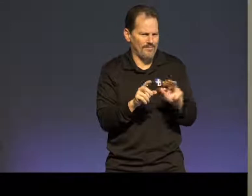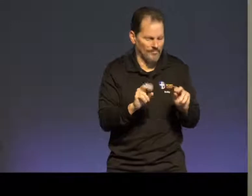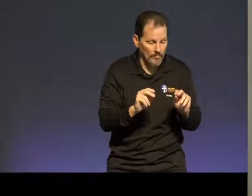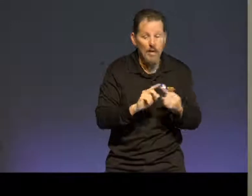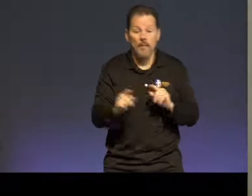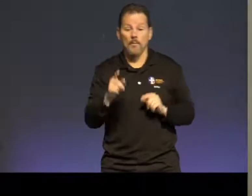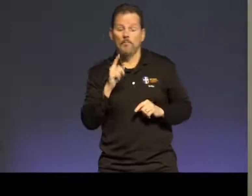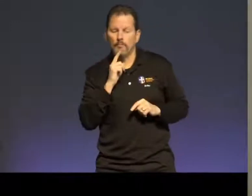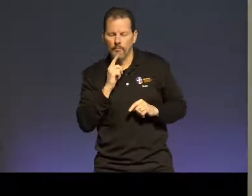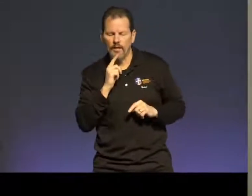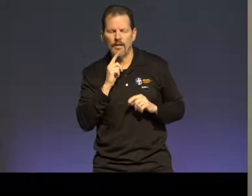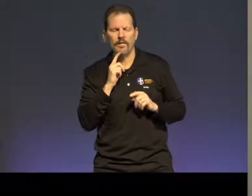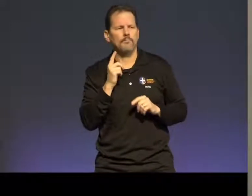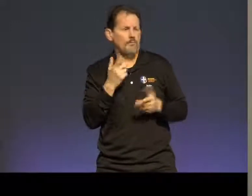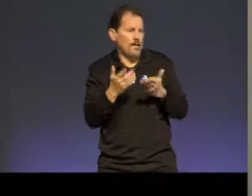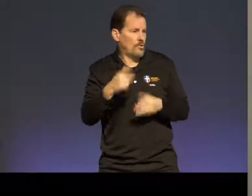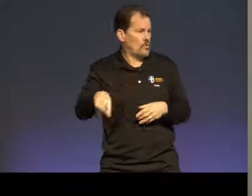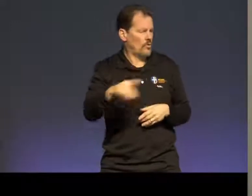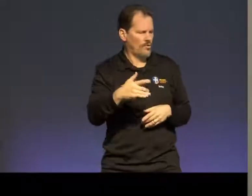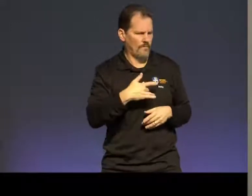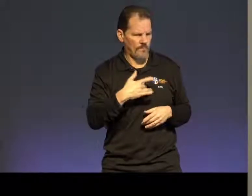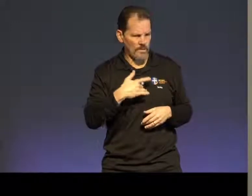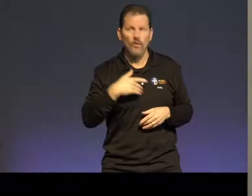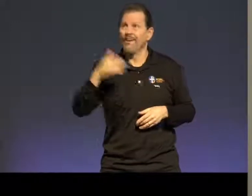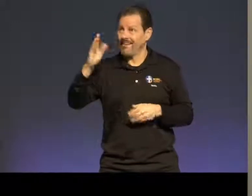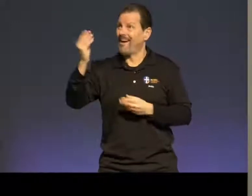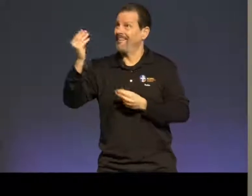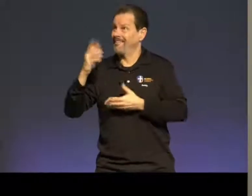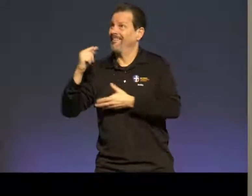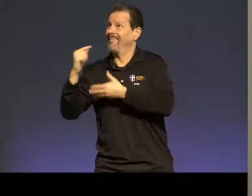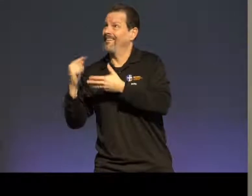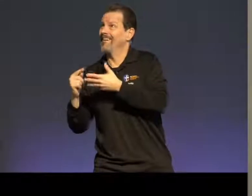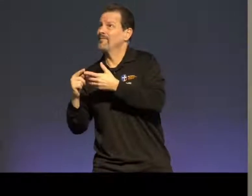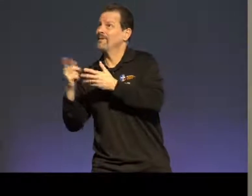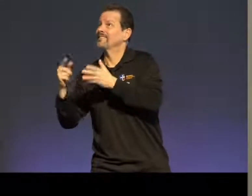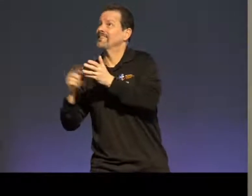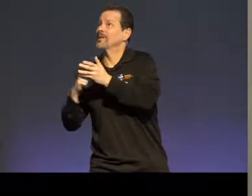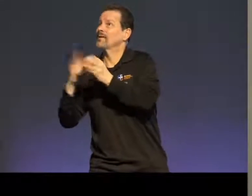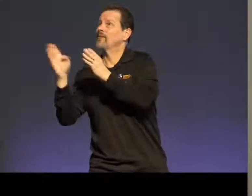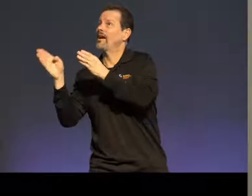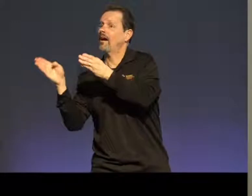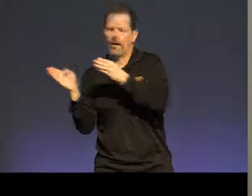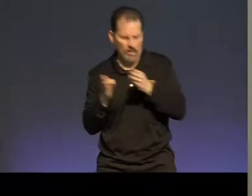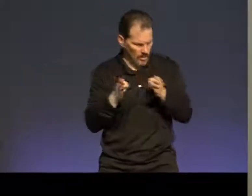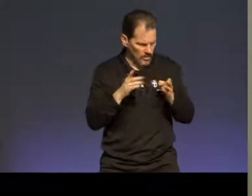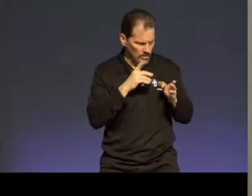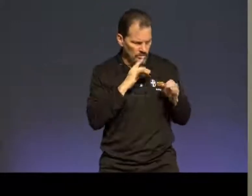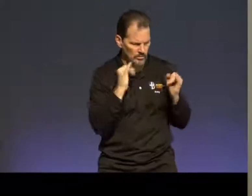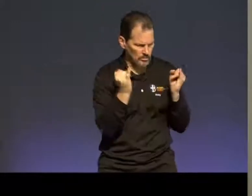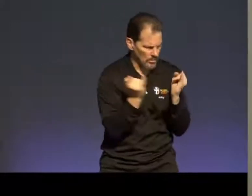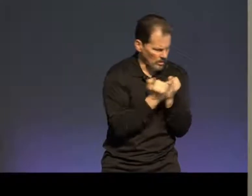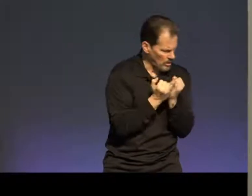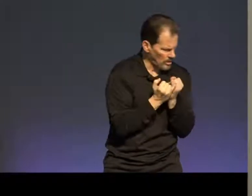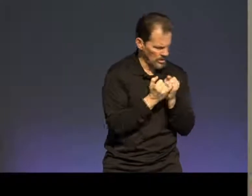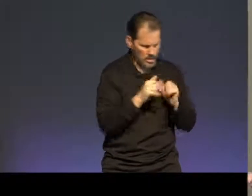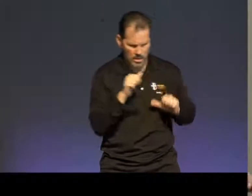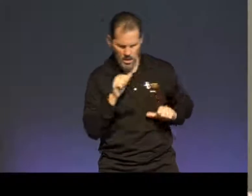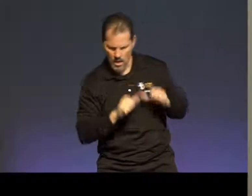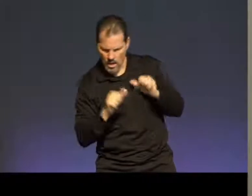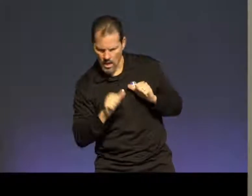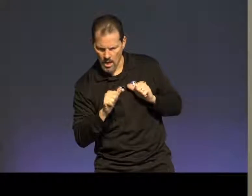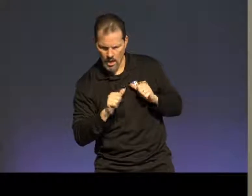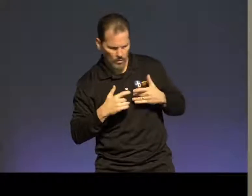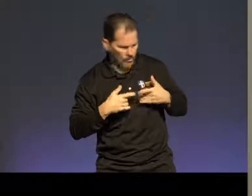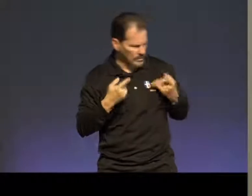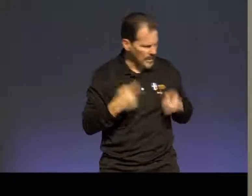God said, but you feel the pressure of the world around you, you start to talk to yourself in a way that God has not designed for you to talk to yourself. That's why every time we